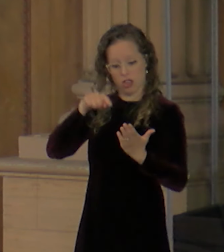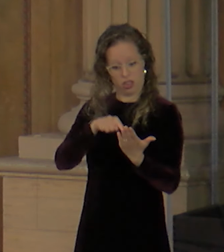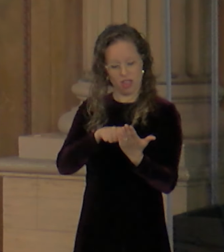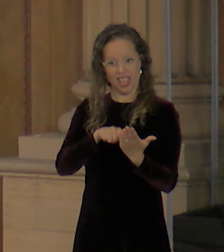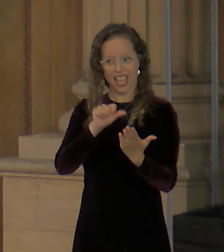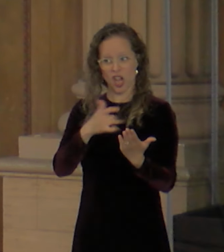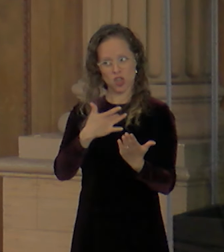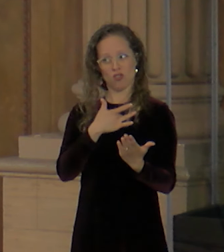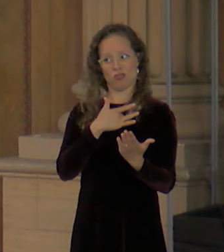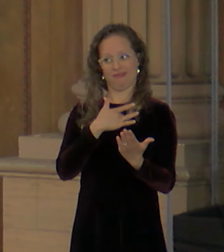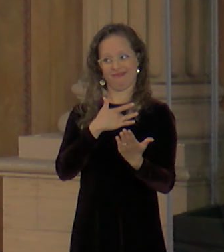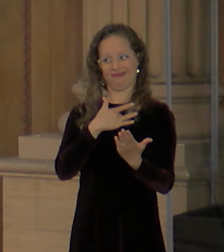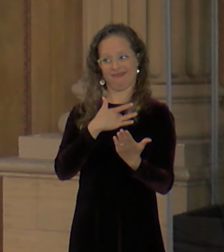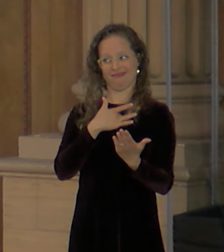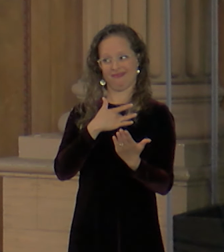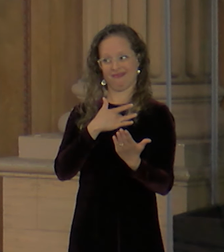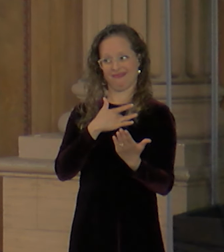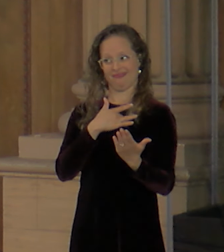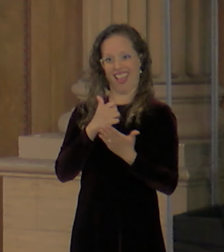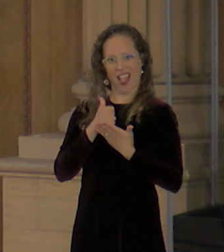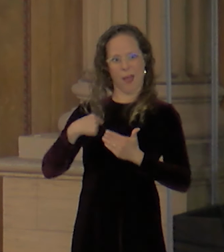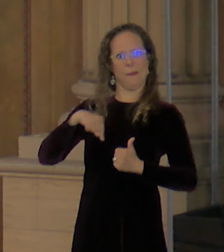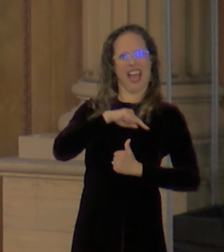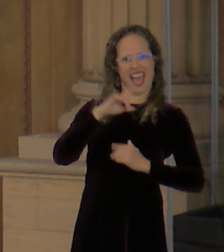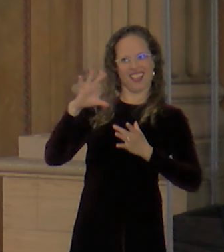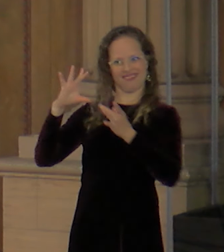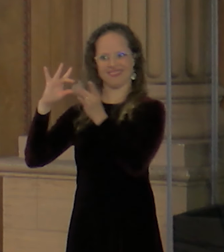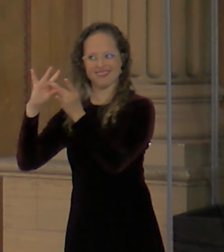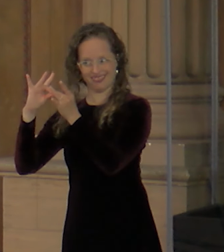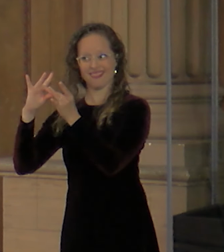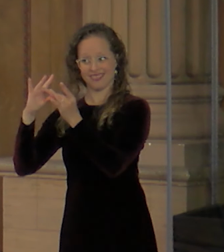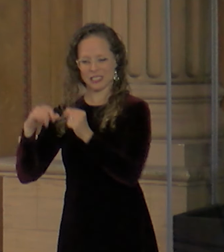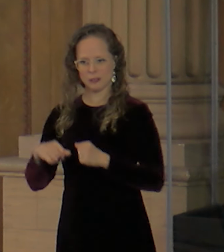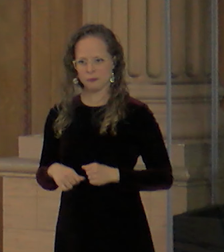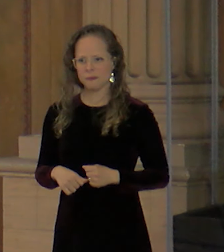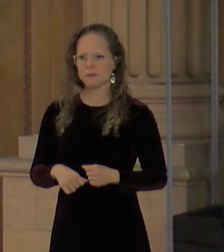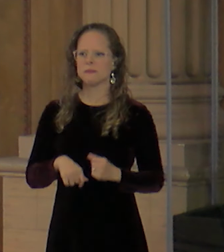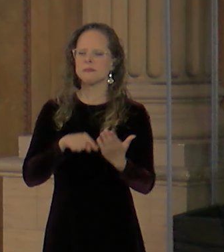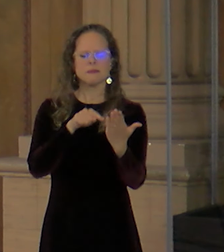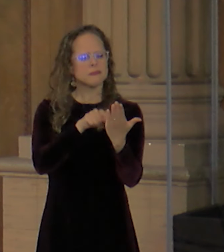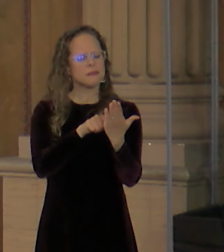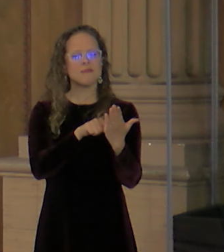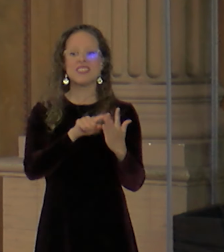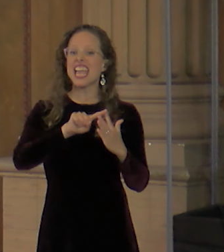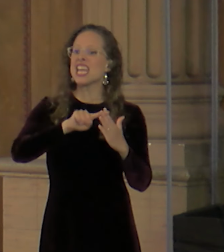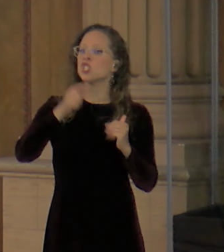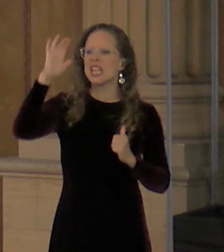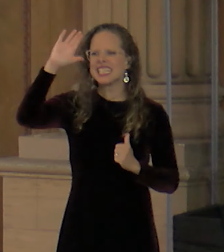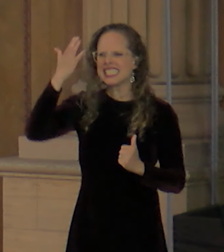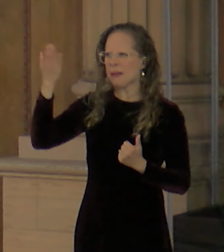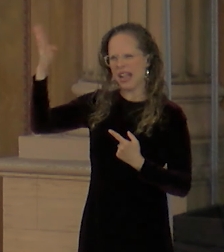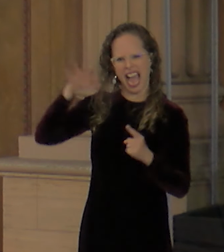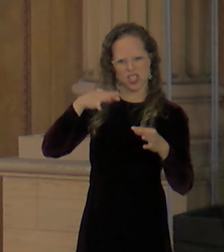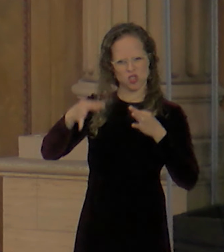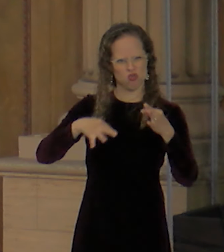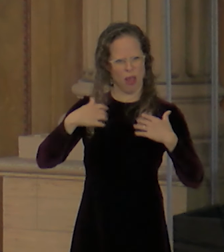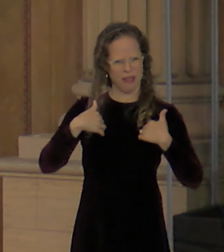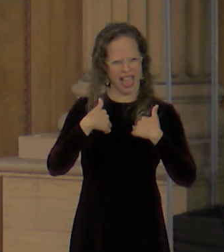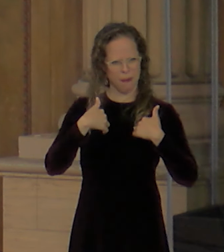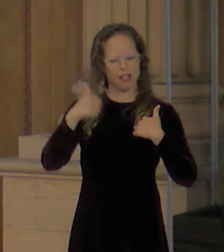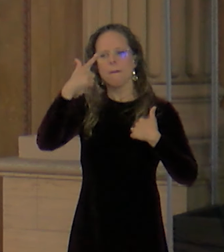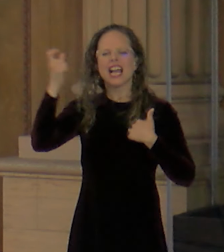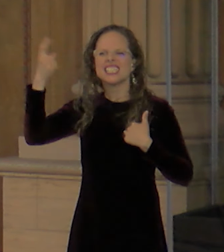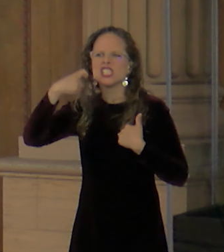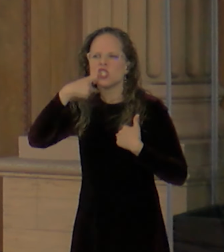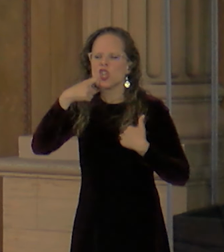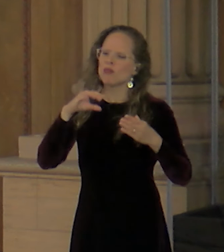re-enchanted with God. I mean, at first glance, it seems that God is just describing two more animals. I mean, he just described these 8 wild